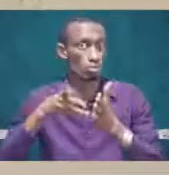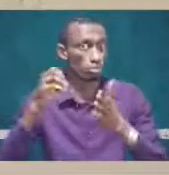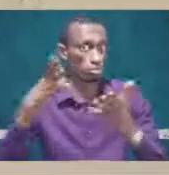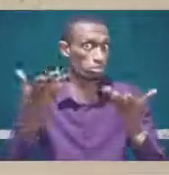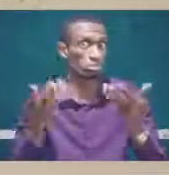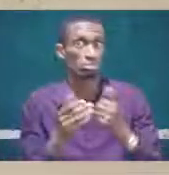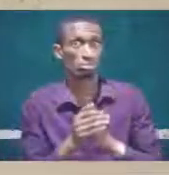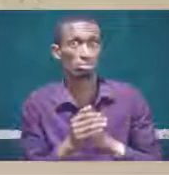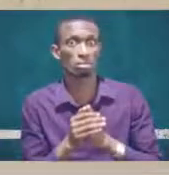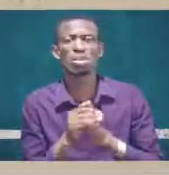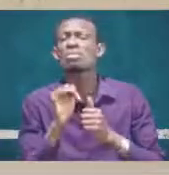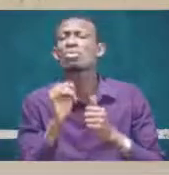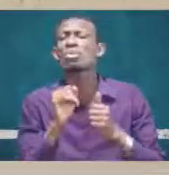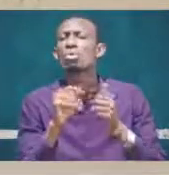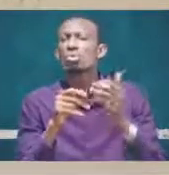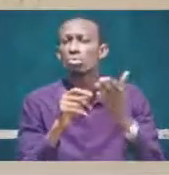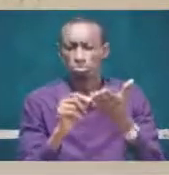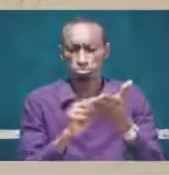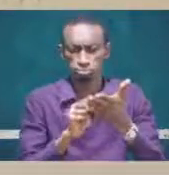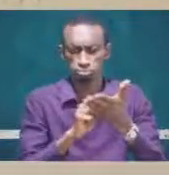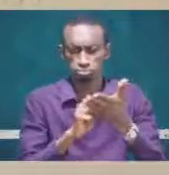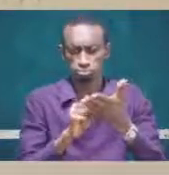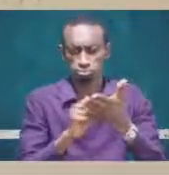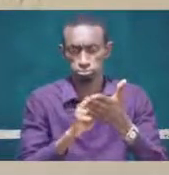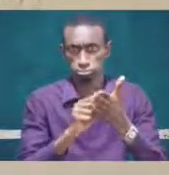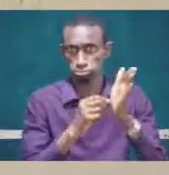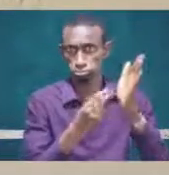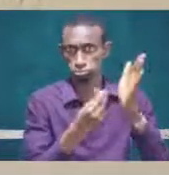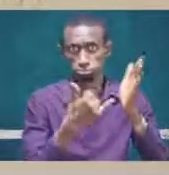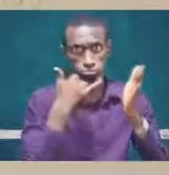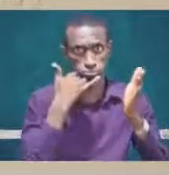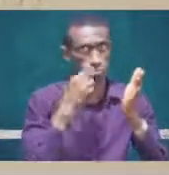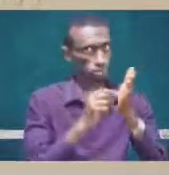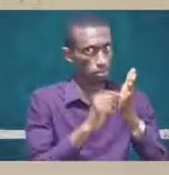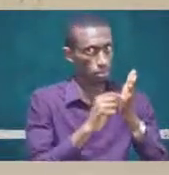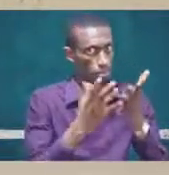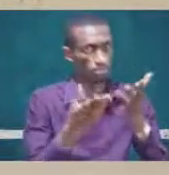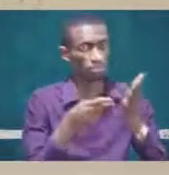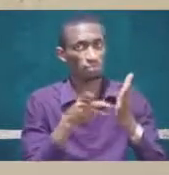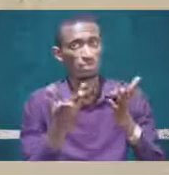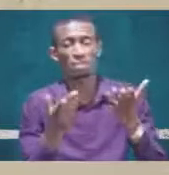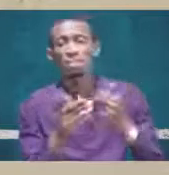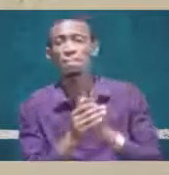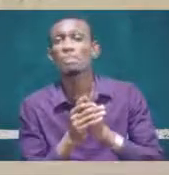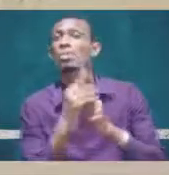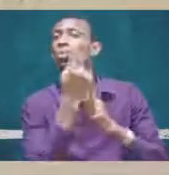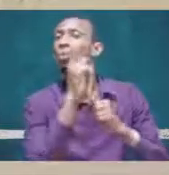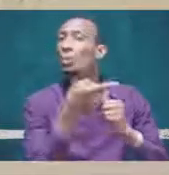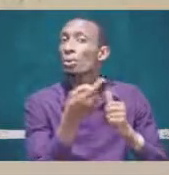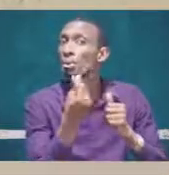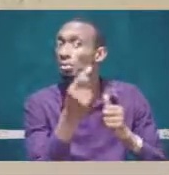using airtime cards, numbers or digits for 1,000 air card were